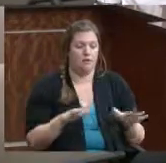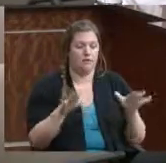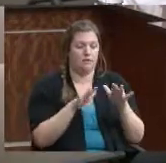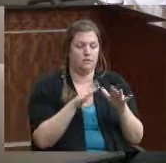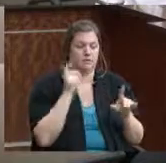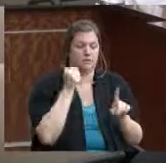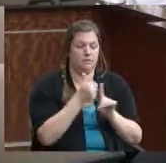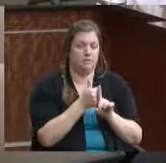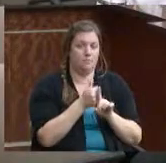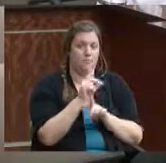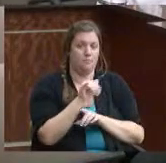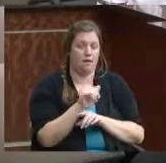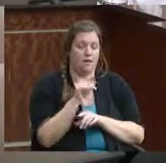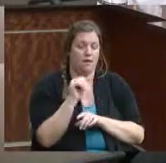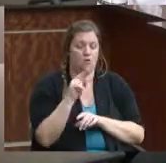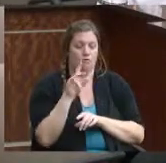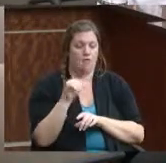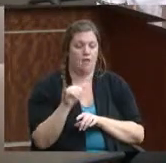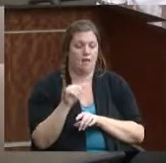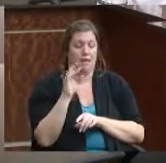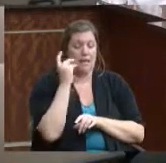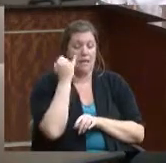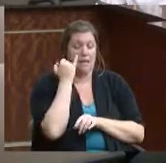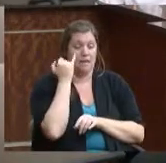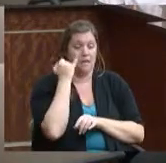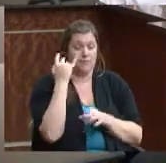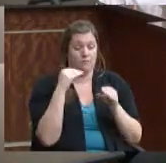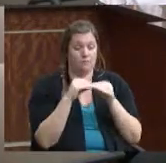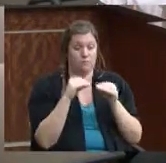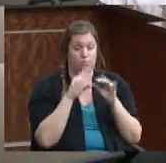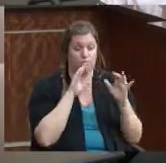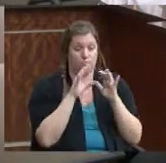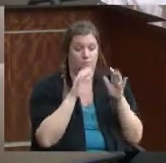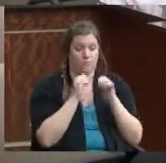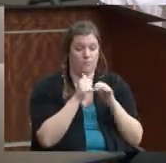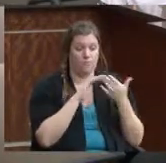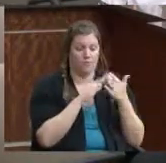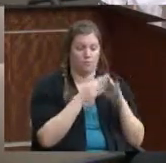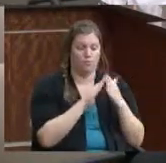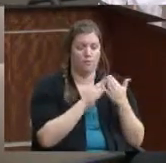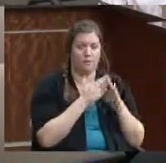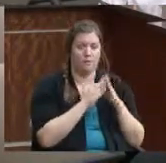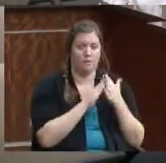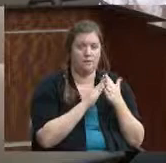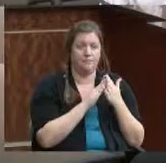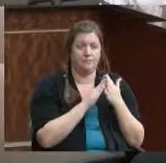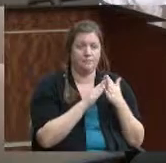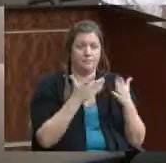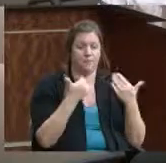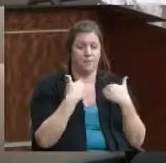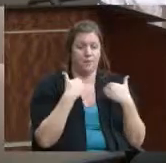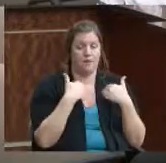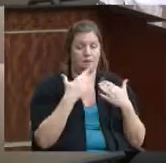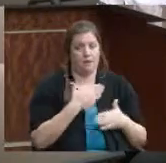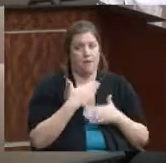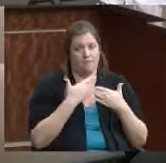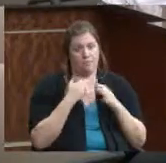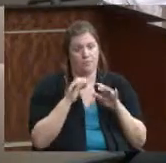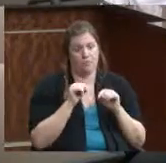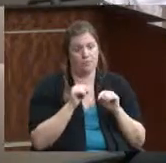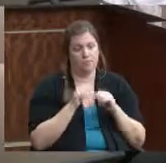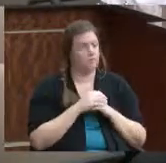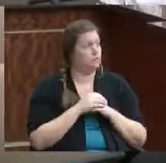that's impacted by the array. If there's further communication with the community that we can have, we're happy to do it.